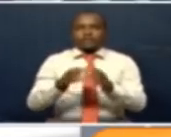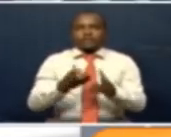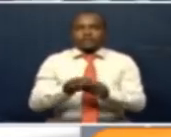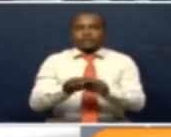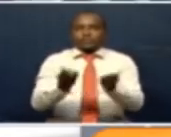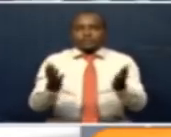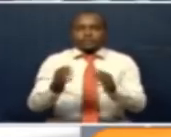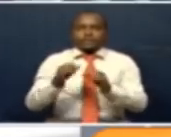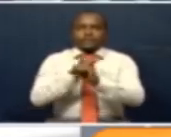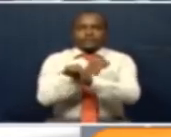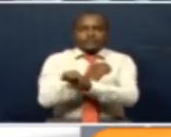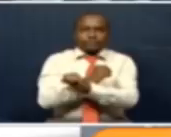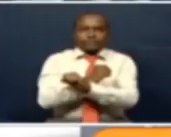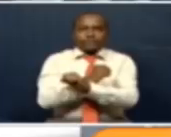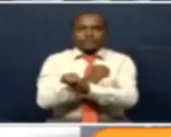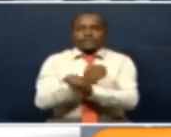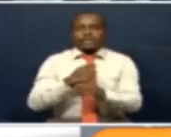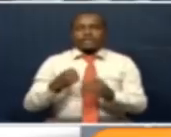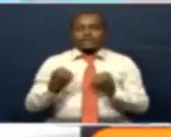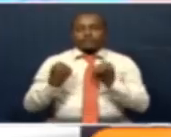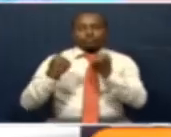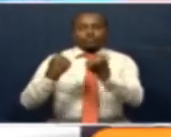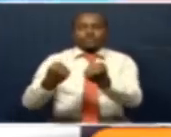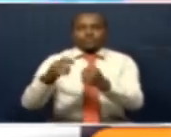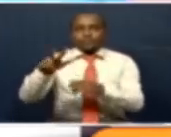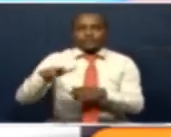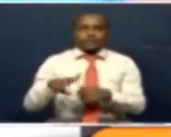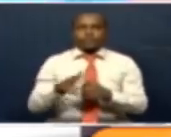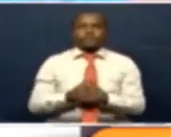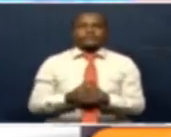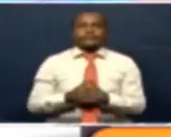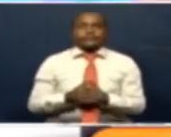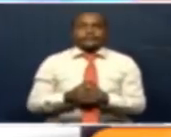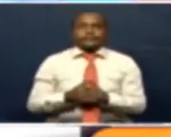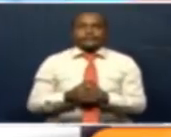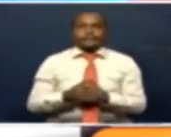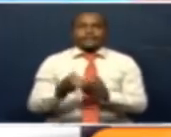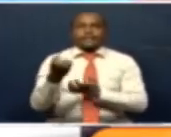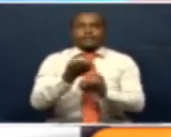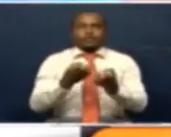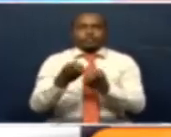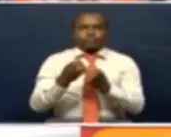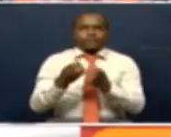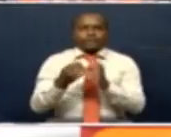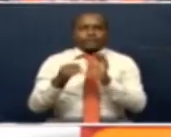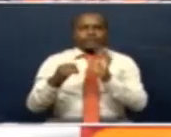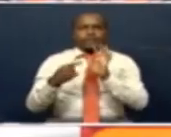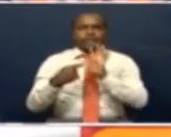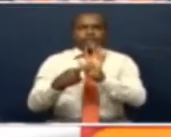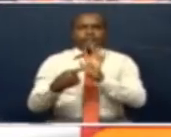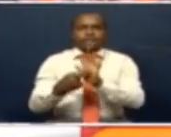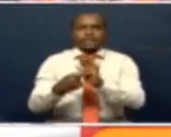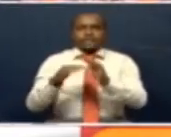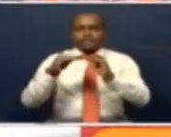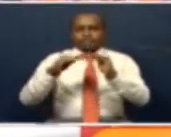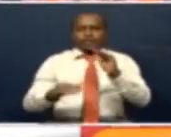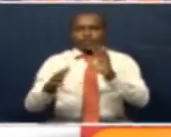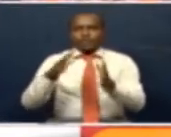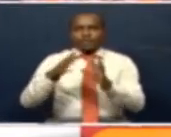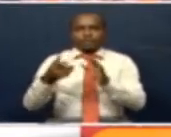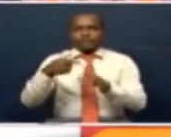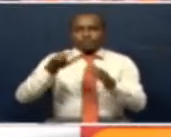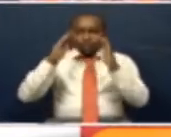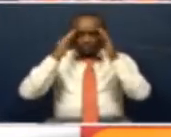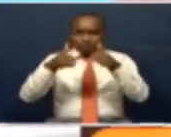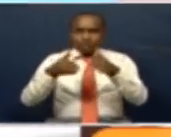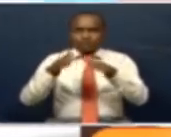safety and transport. The economic and social indicators are well below the average. We are focusing on